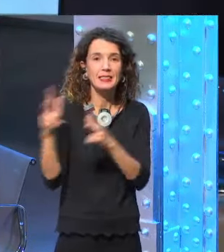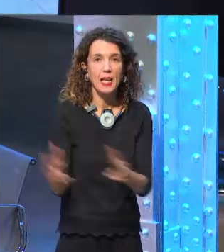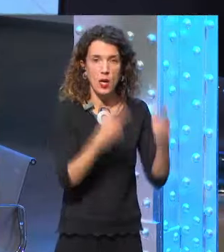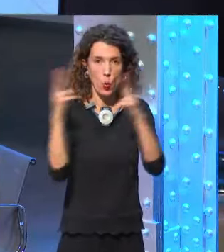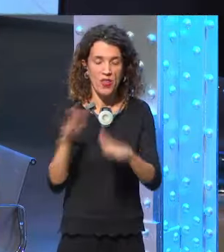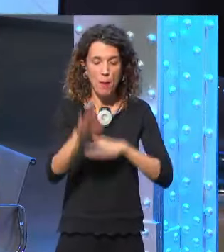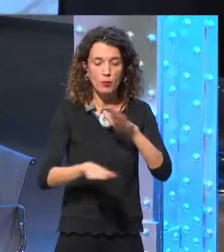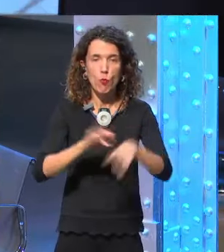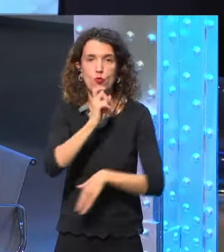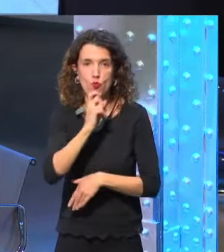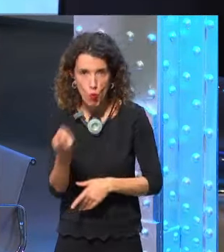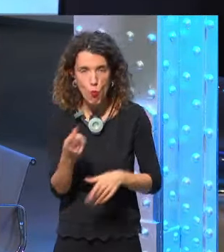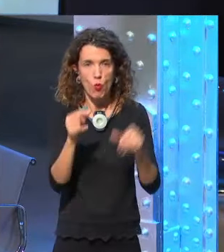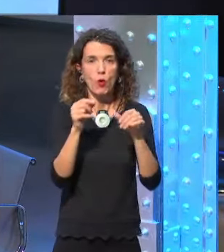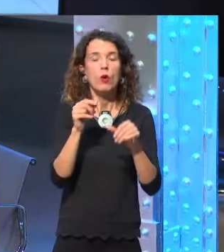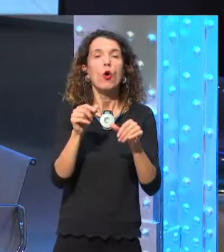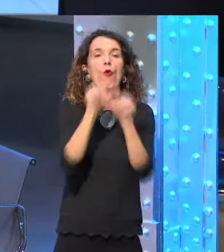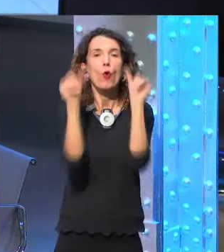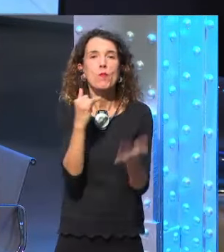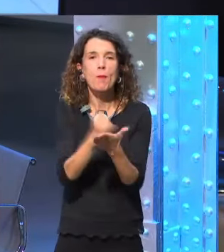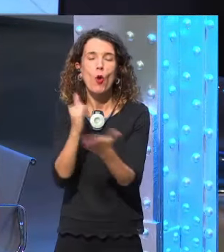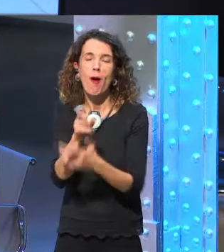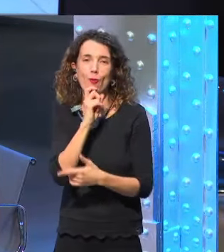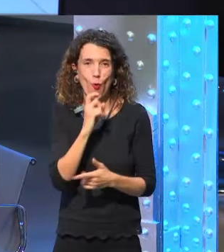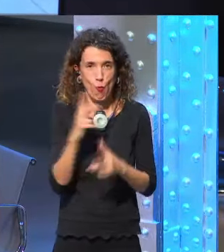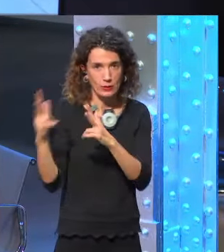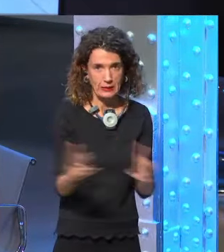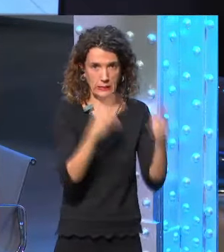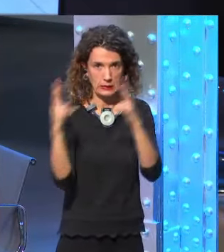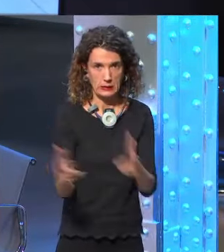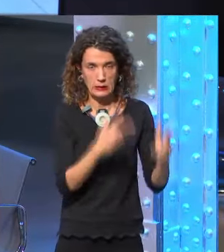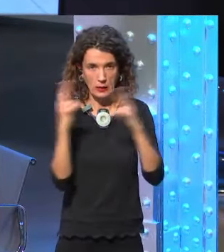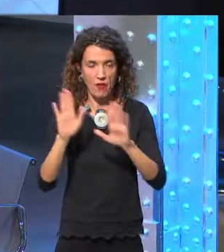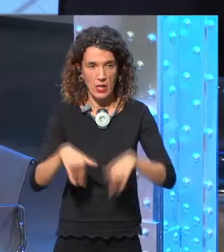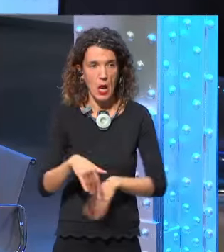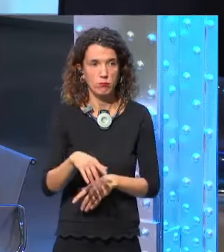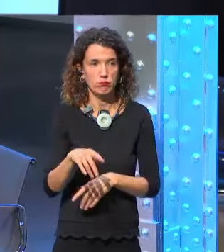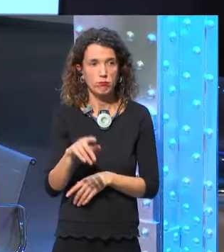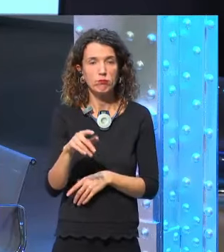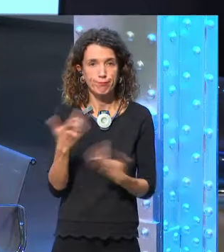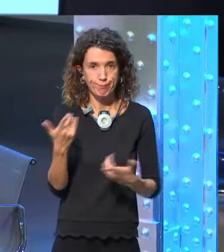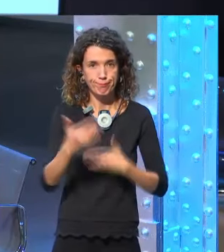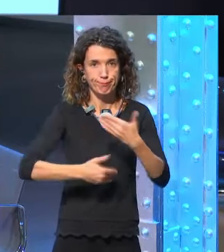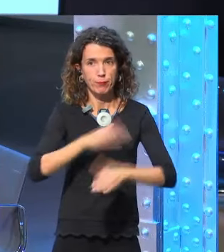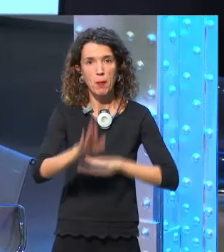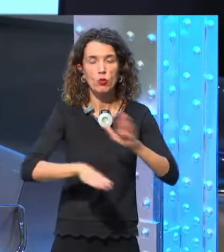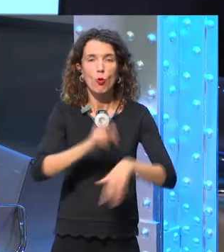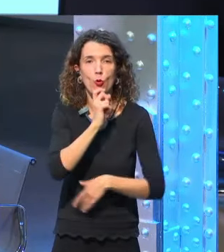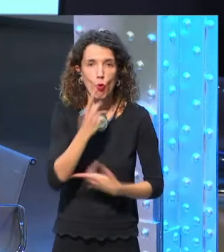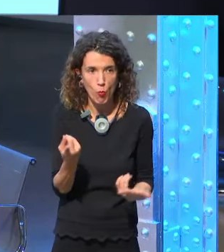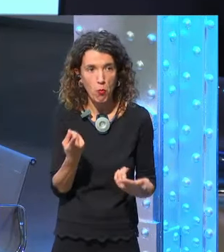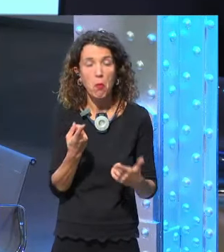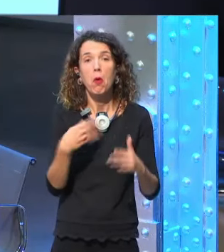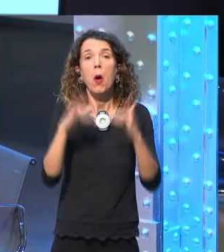to simulate this. And here you see the successful passing. So this worked, and 2 people